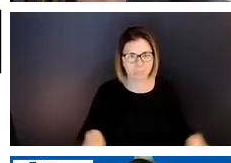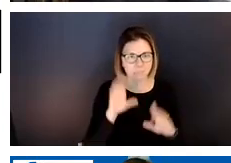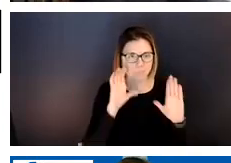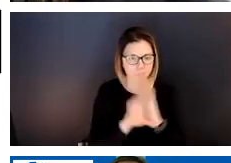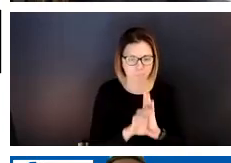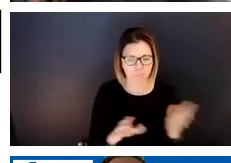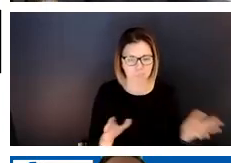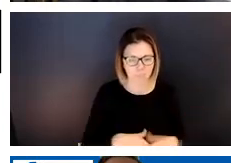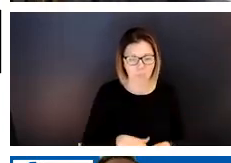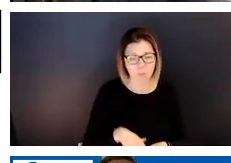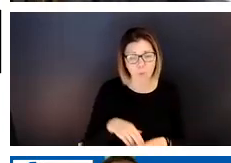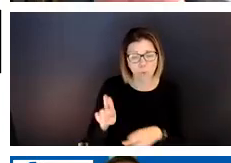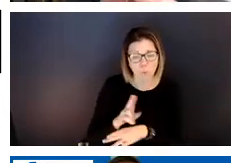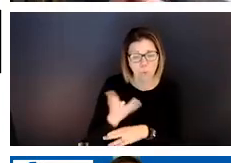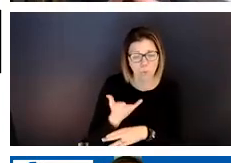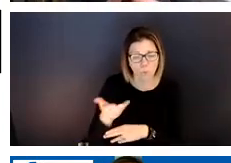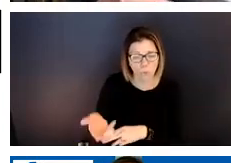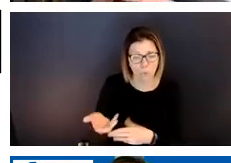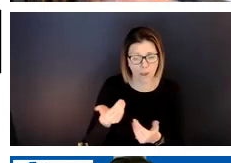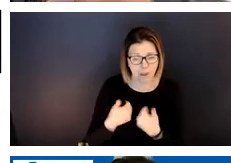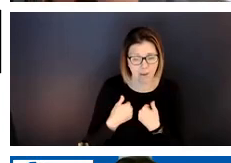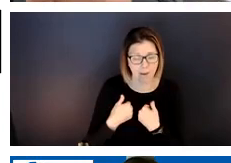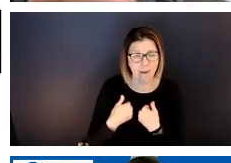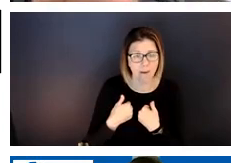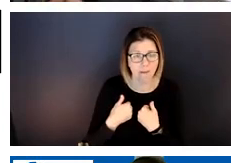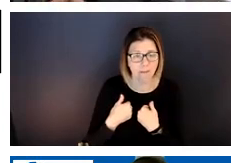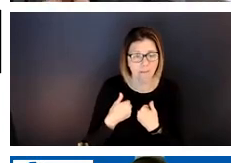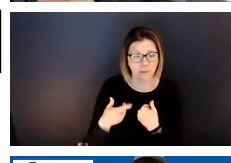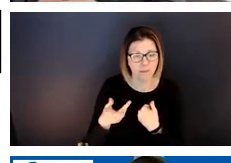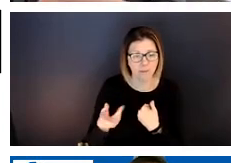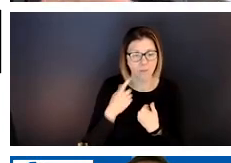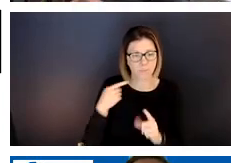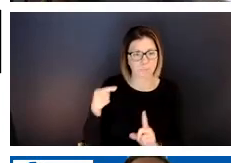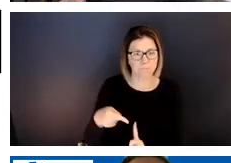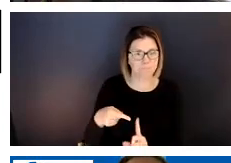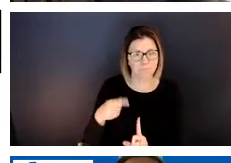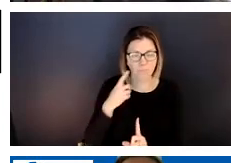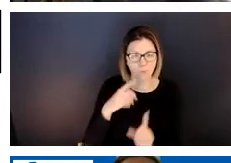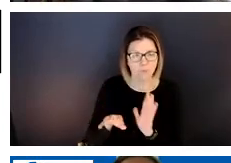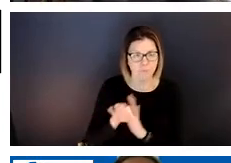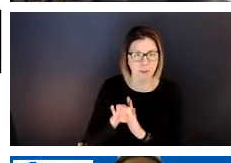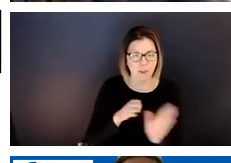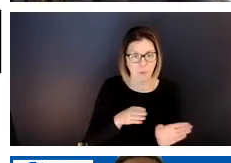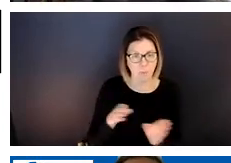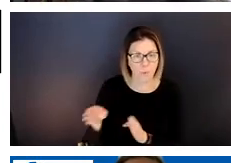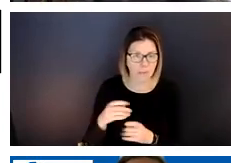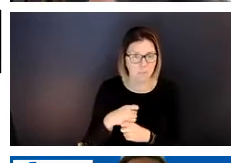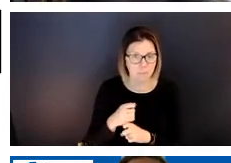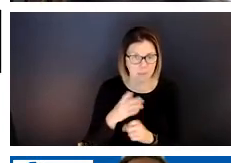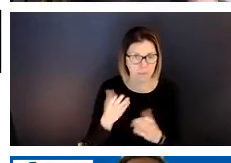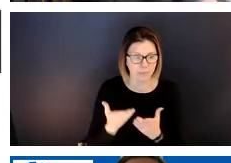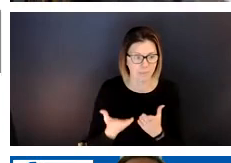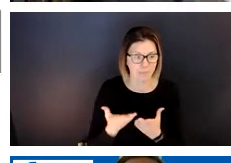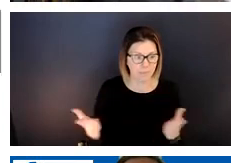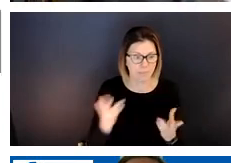So use what you have at your disposal to get at that core of finding ways to make things visual.